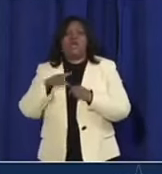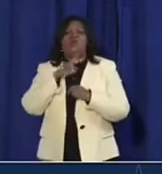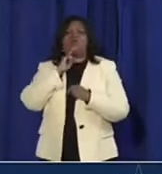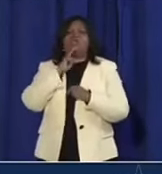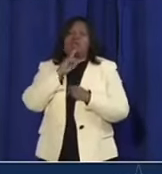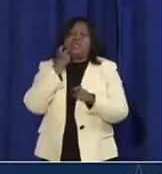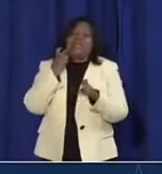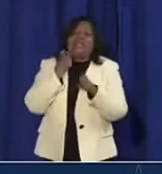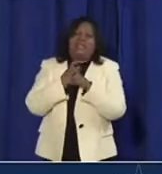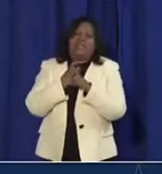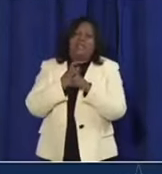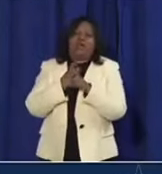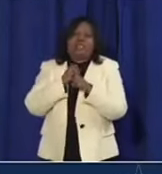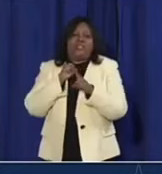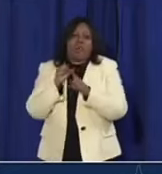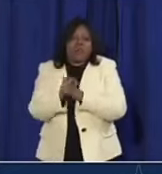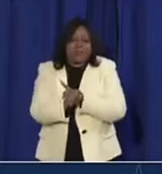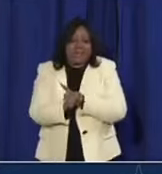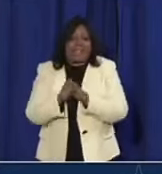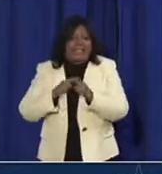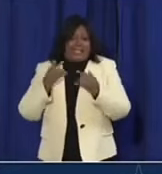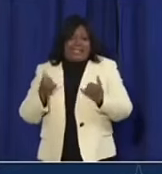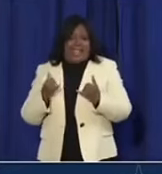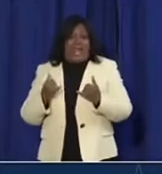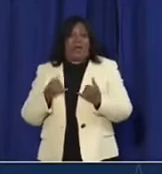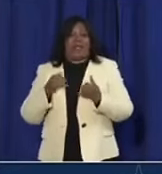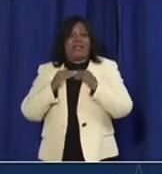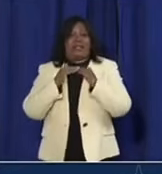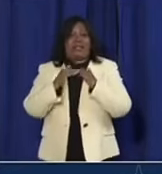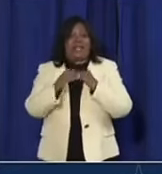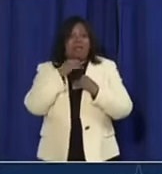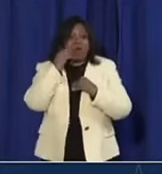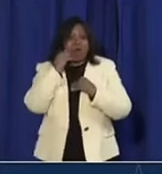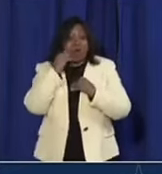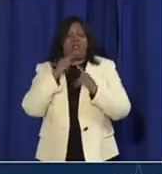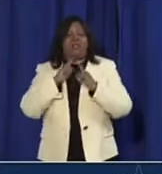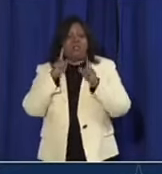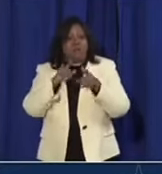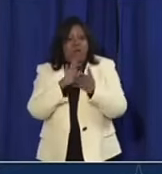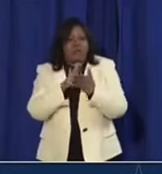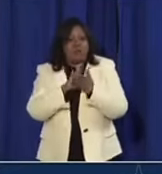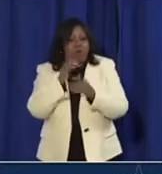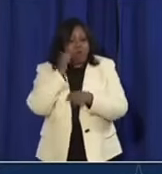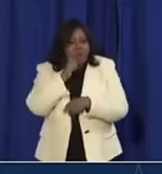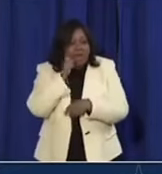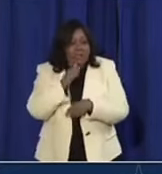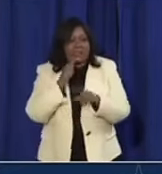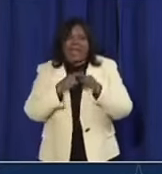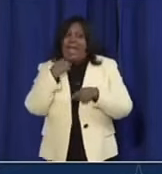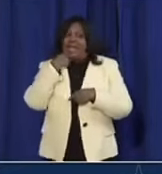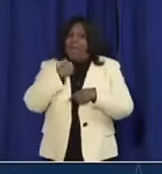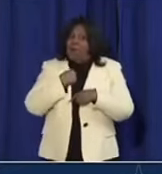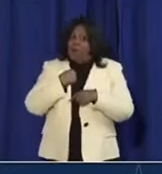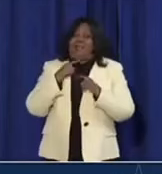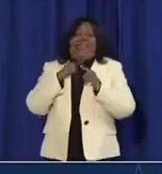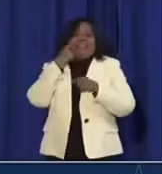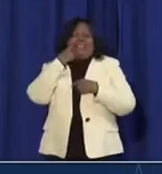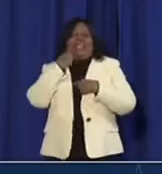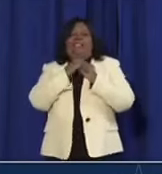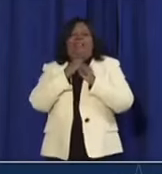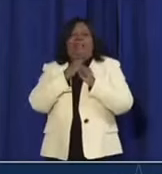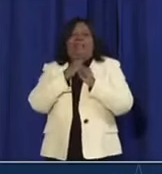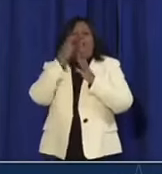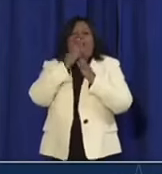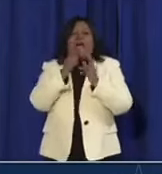very difficult circumstances. He's now in a stable home setting. He's going to school regularly, and I'm told that he just made the